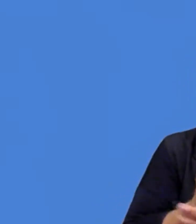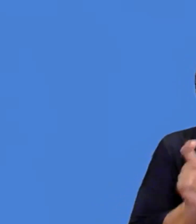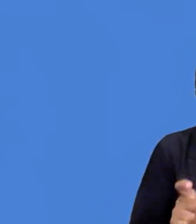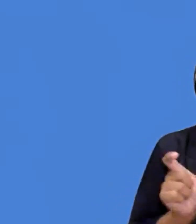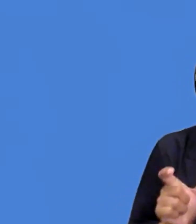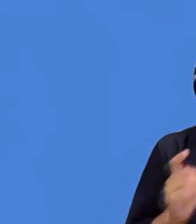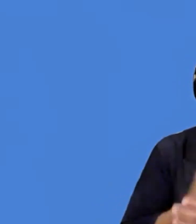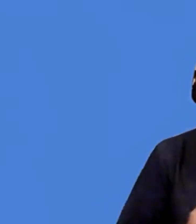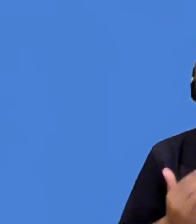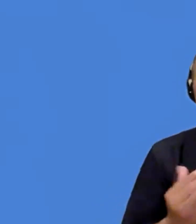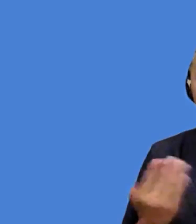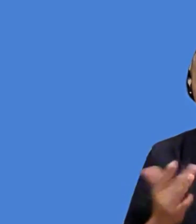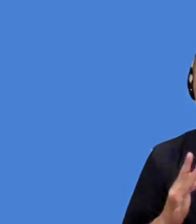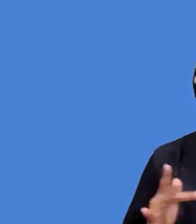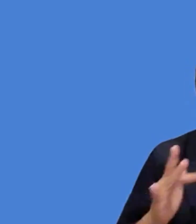network.